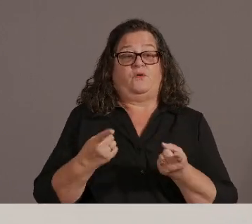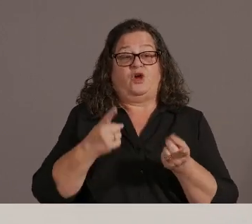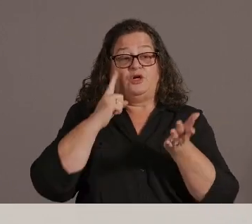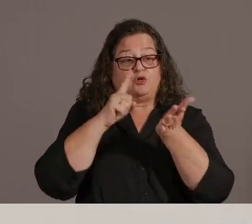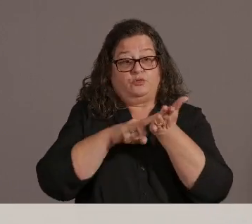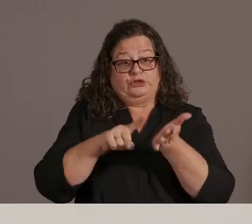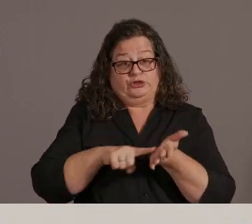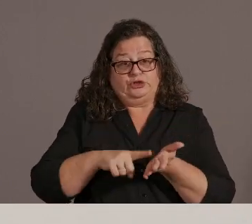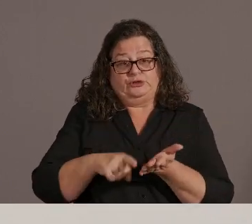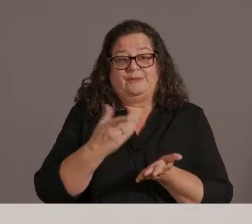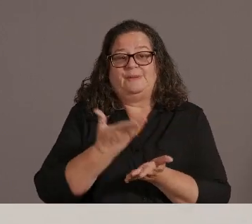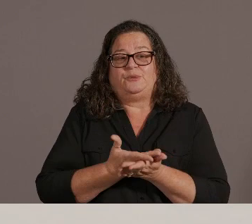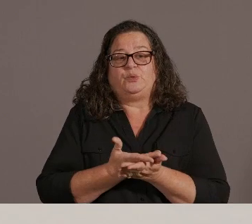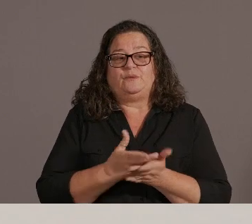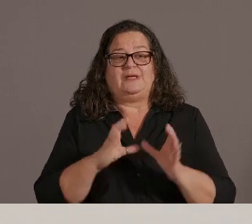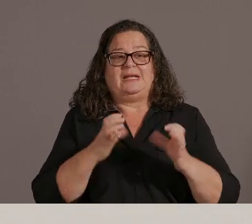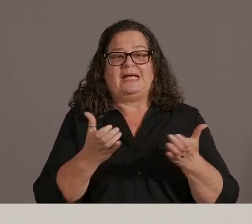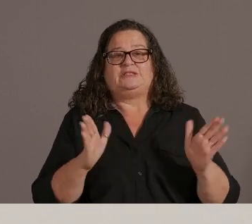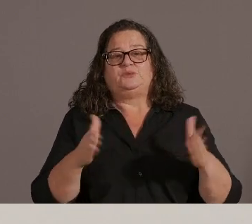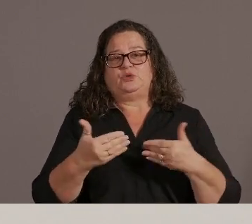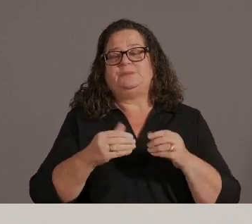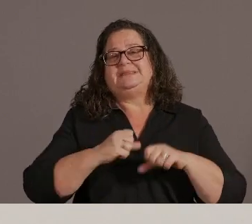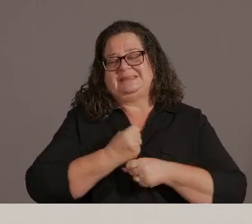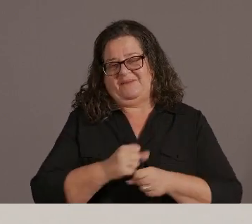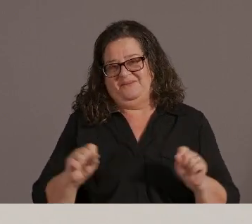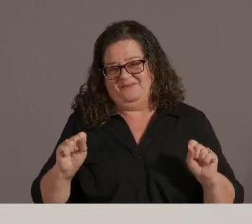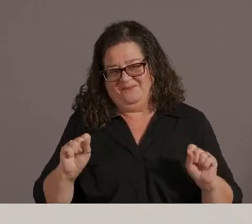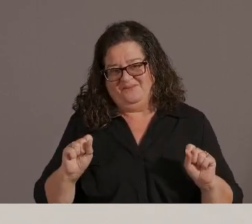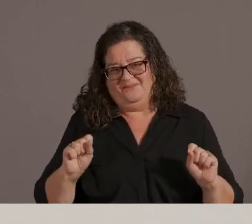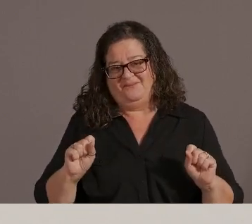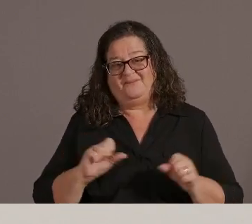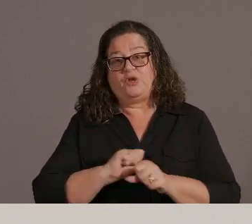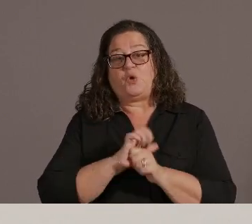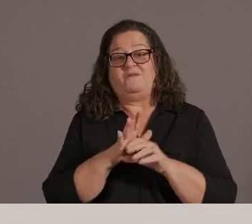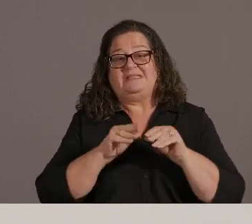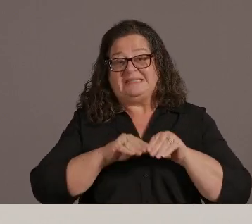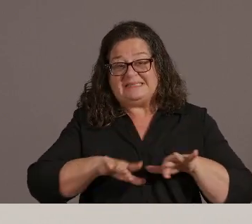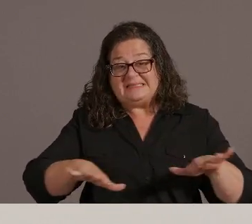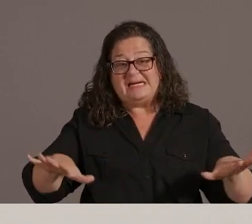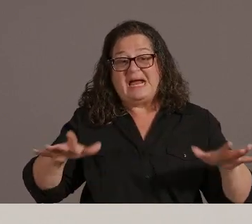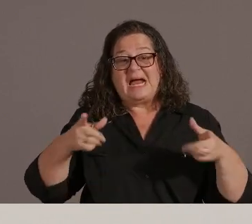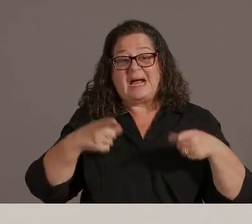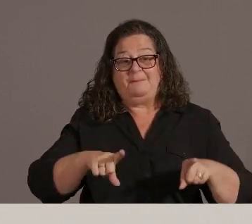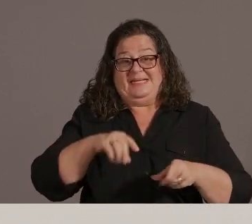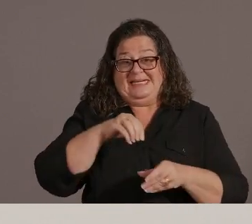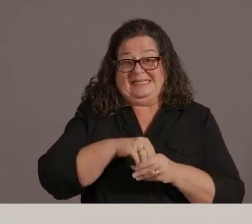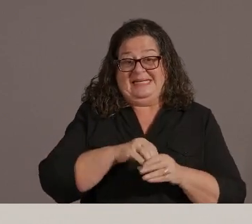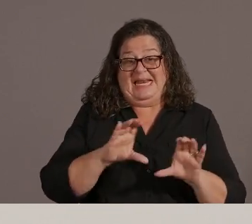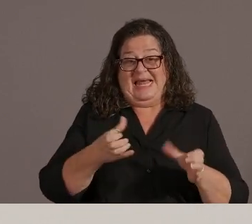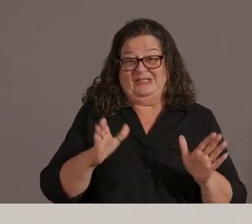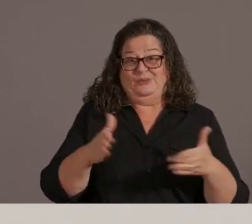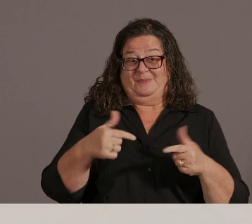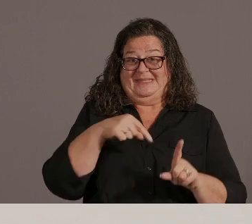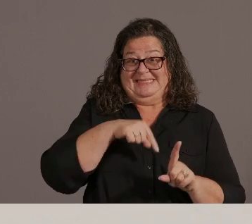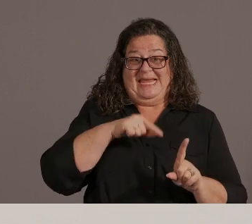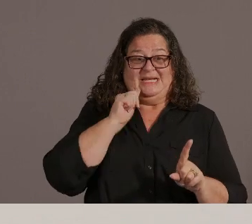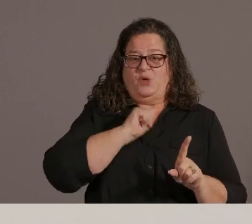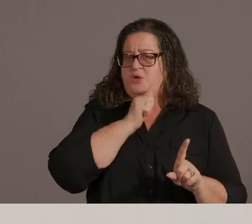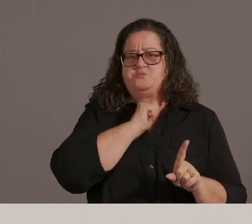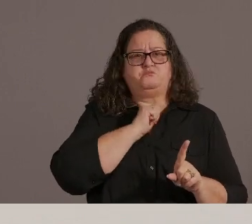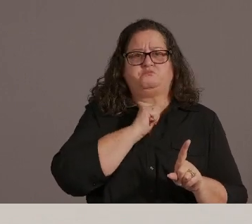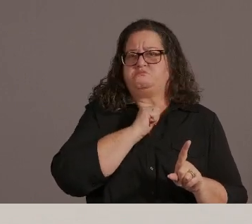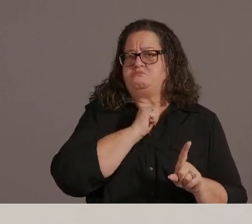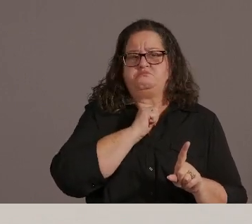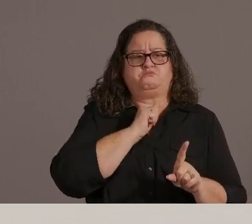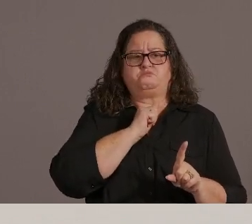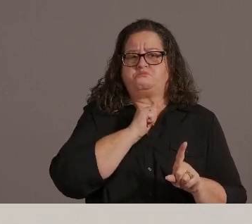significant transmission taking place in our classrooms in Arizona. So we would recommend, you choose the model